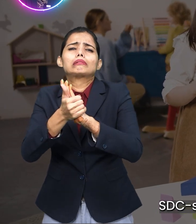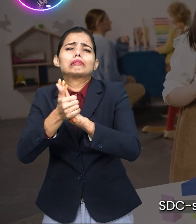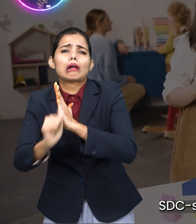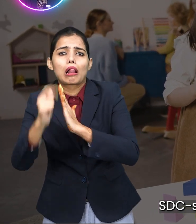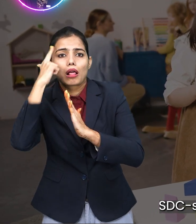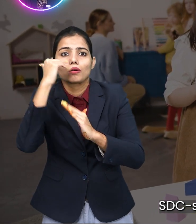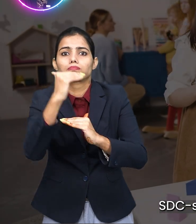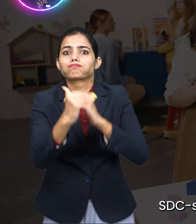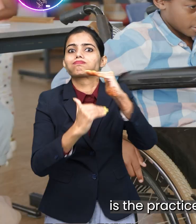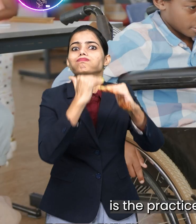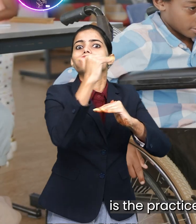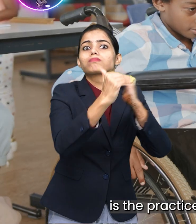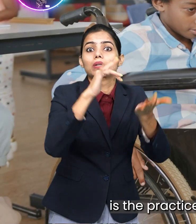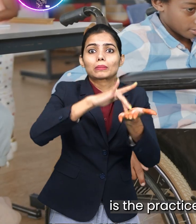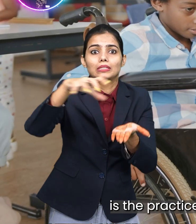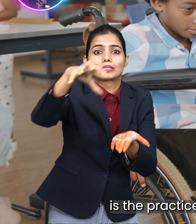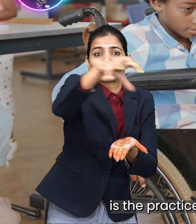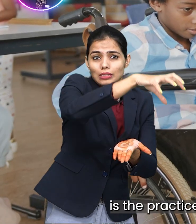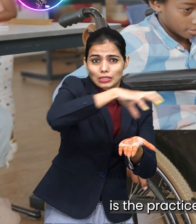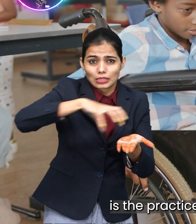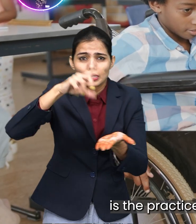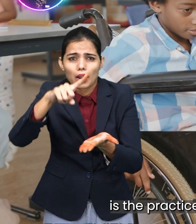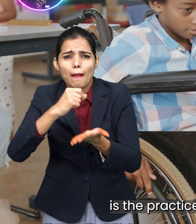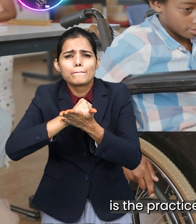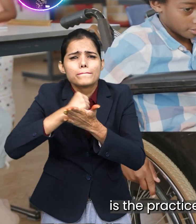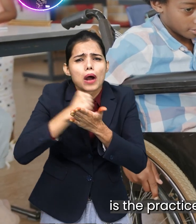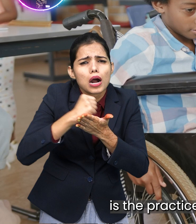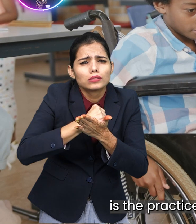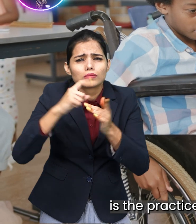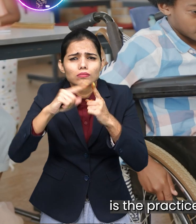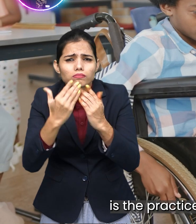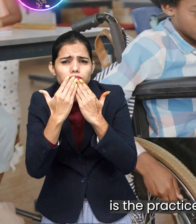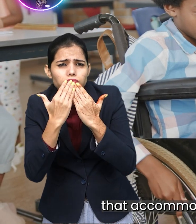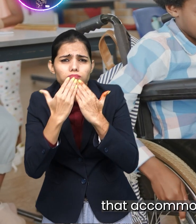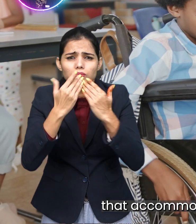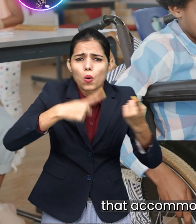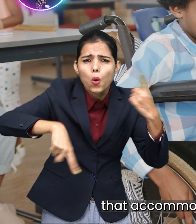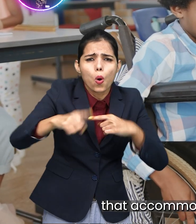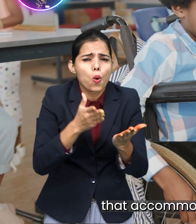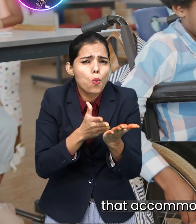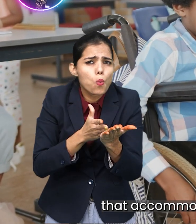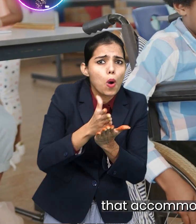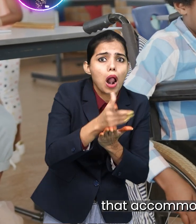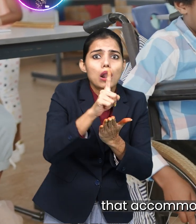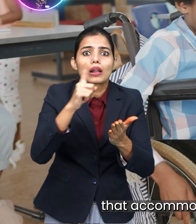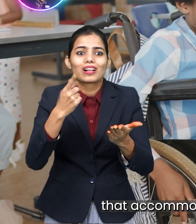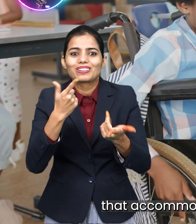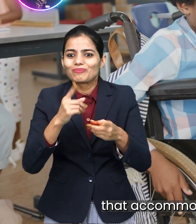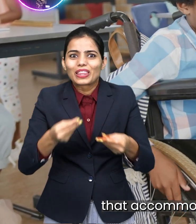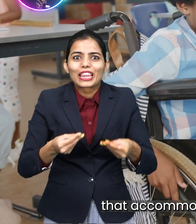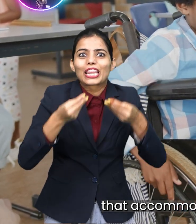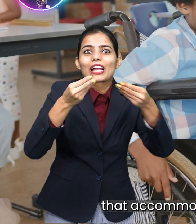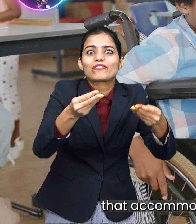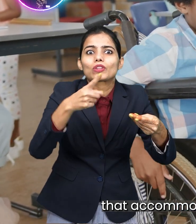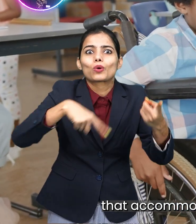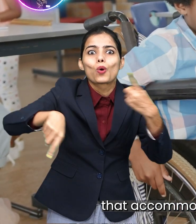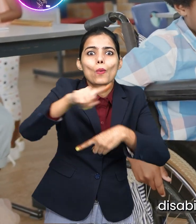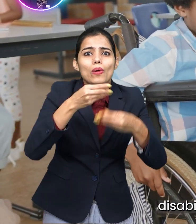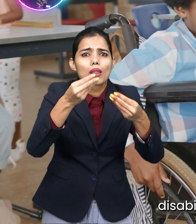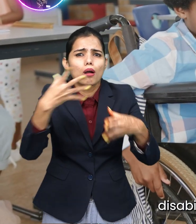Development Center, is the practice of educating students in a way that accommodates their individual